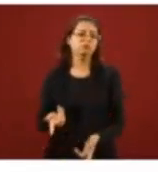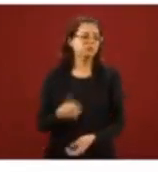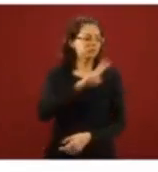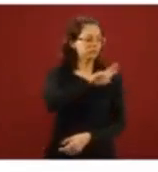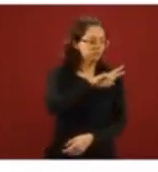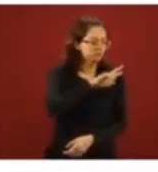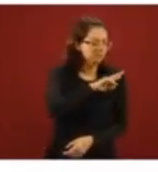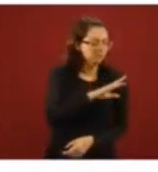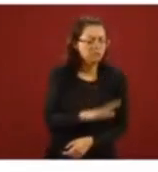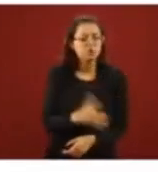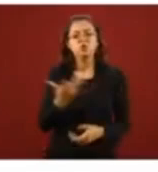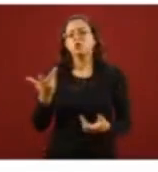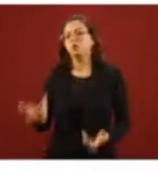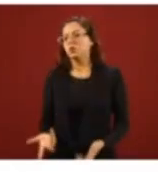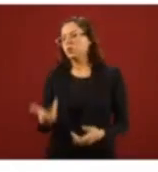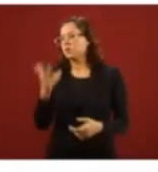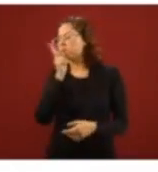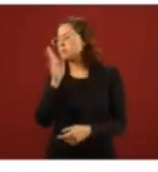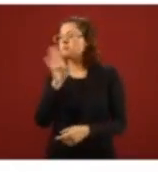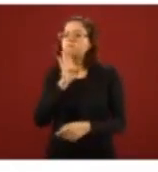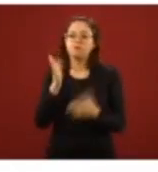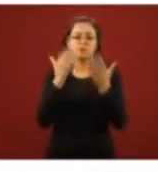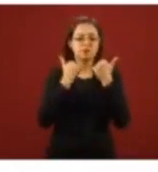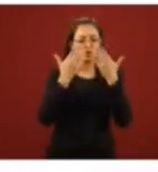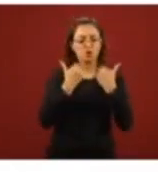So that's what we're creating now.